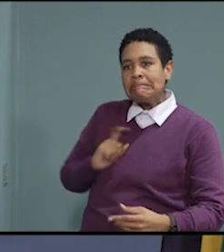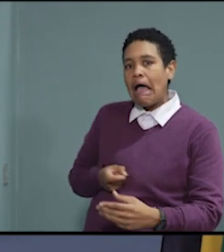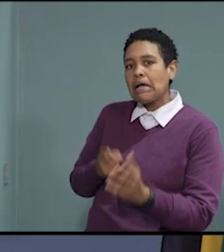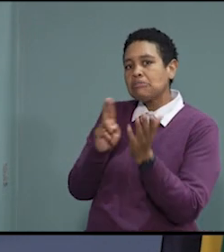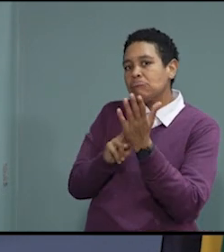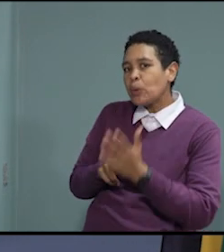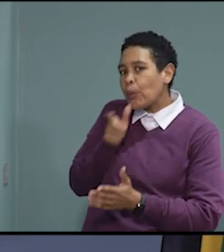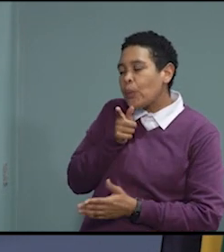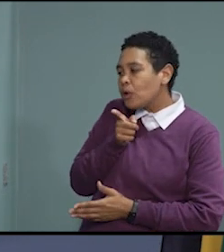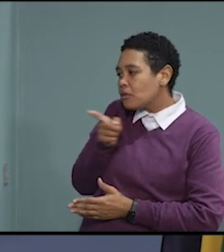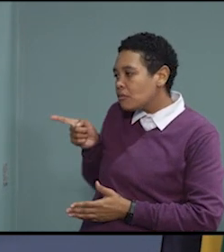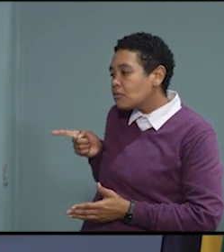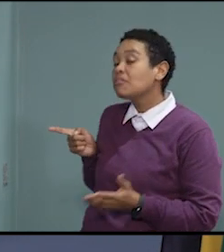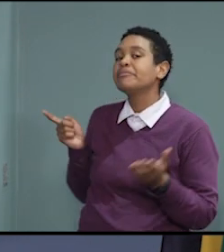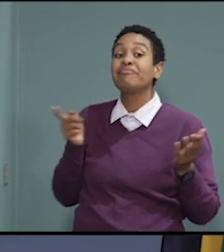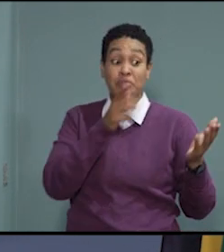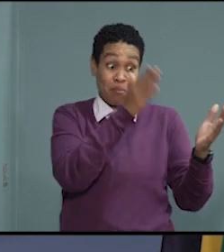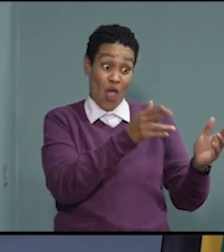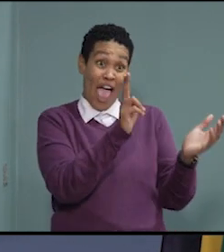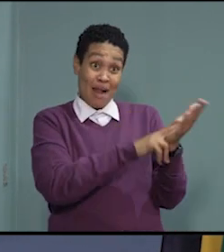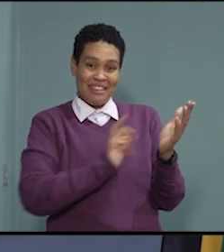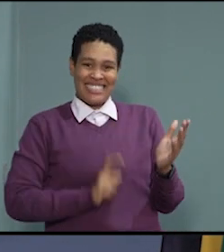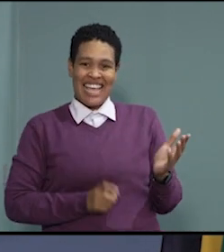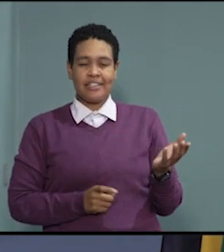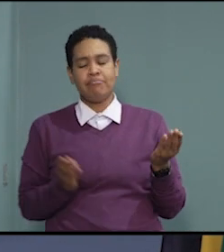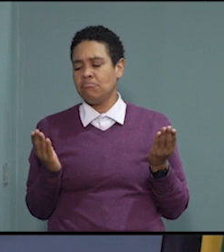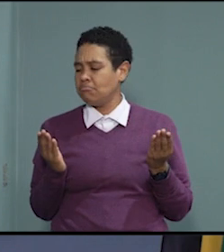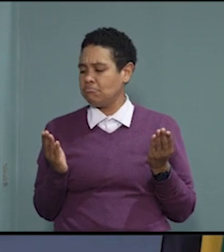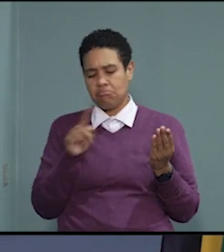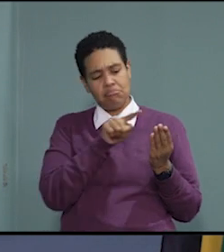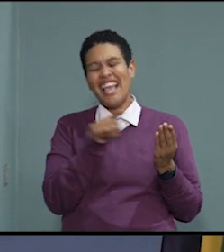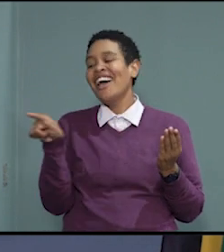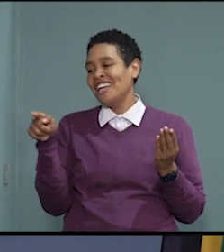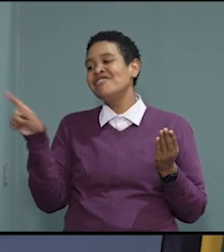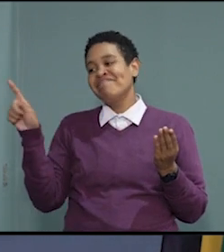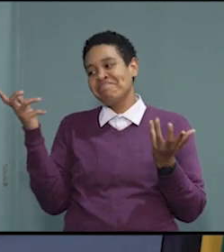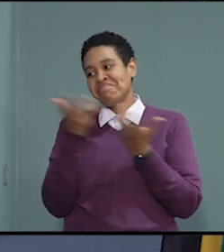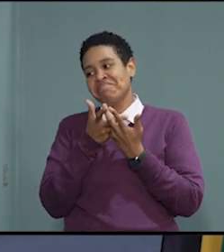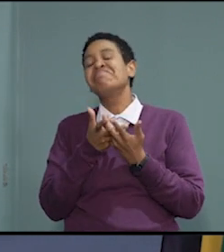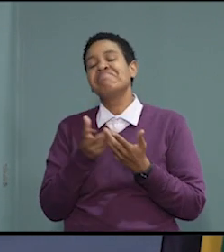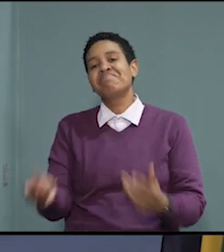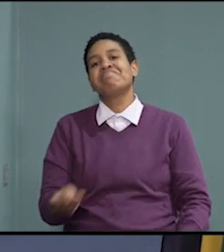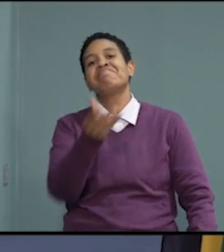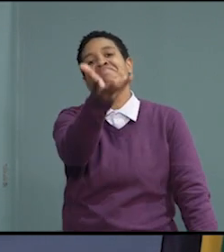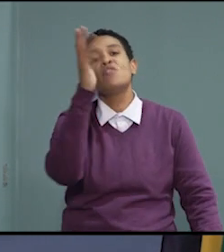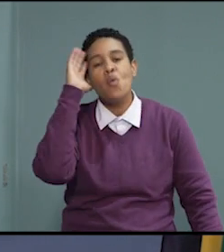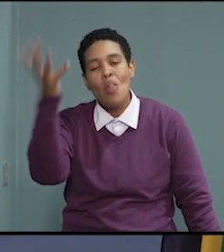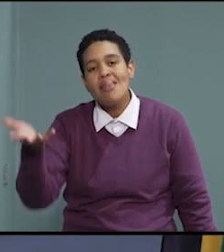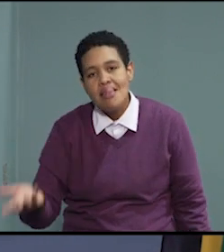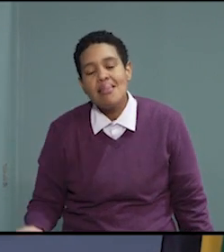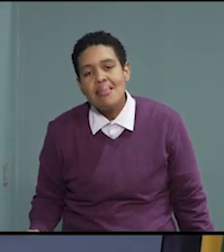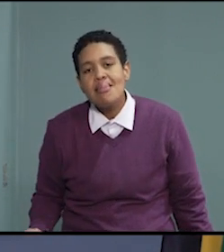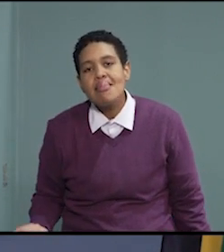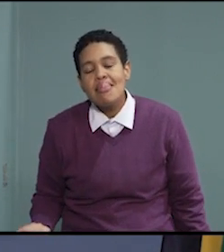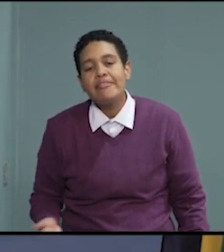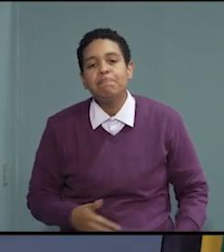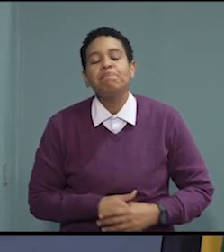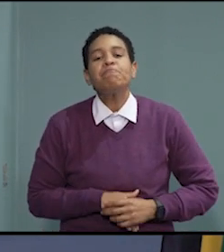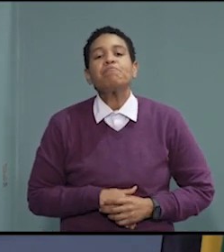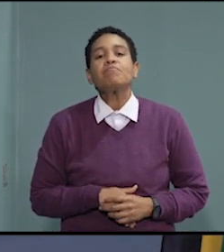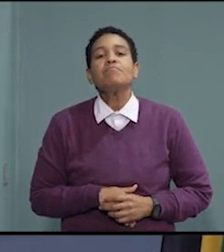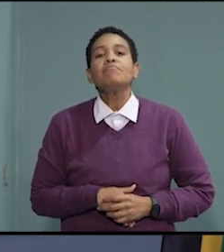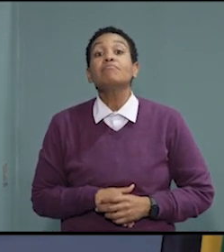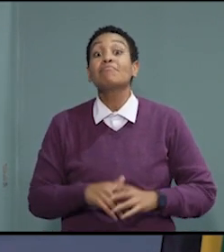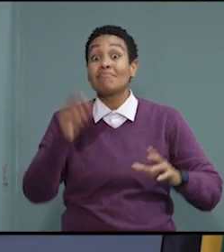which verification will be made, and that will precede recommendations for payment.